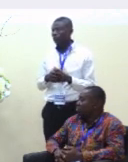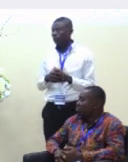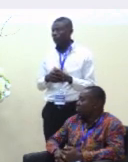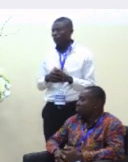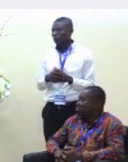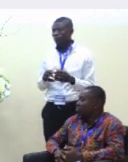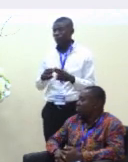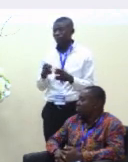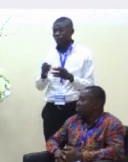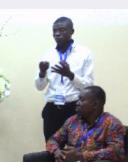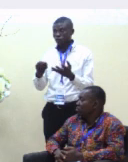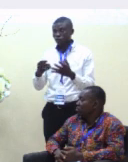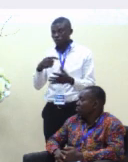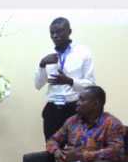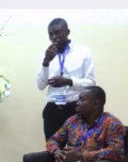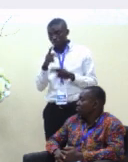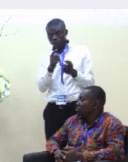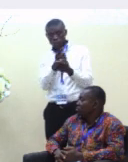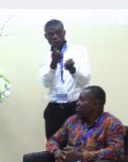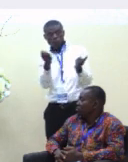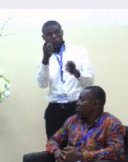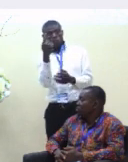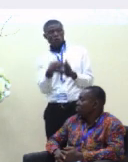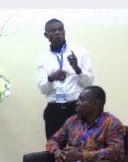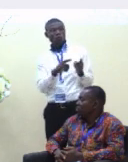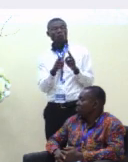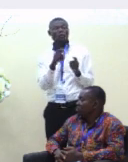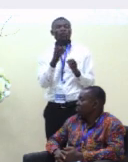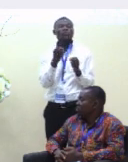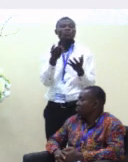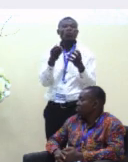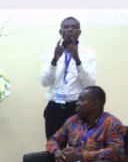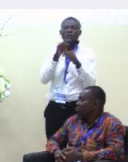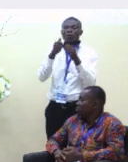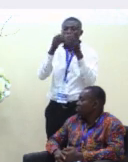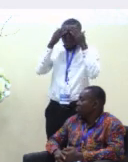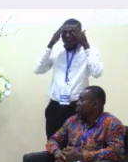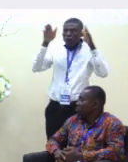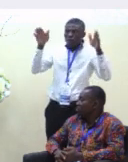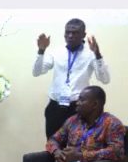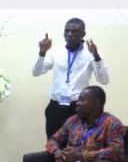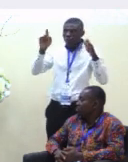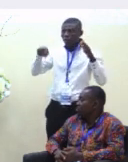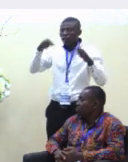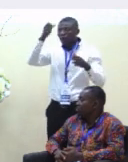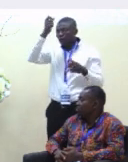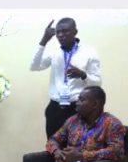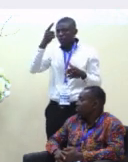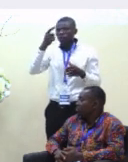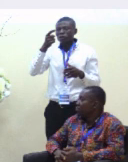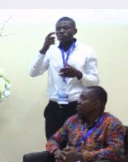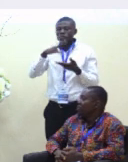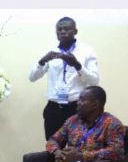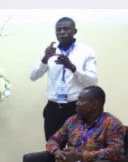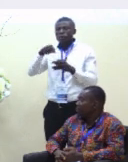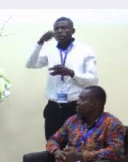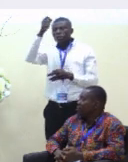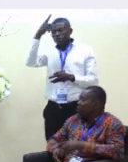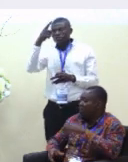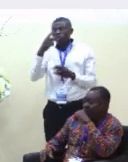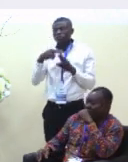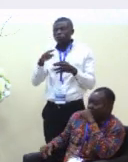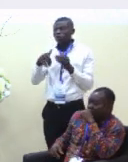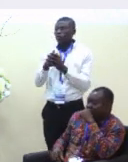see, if you want to tell the public what to do, if you are creating awareness, they should understand the message, right? So